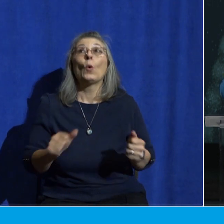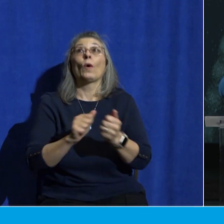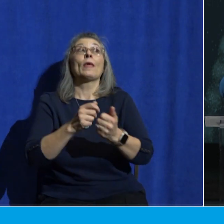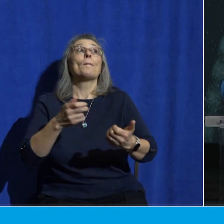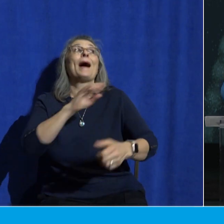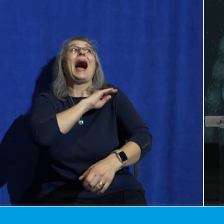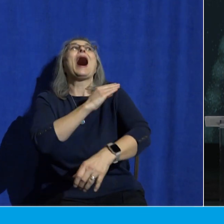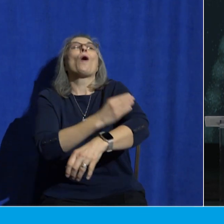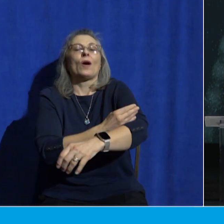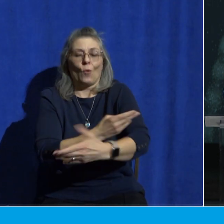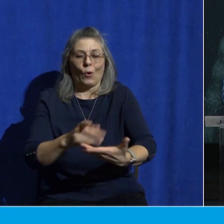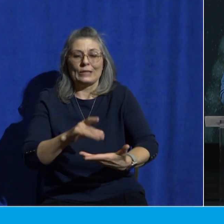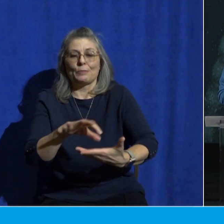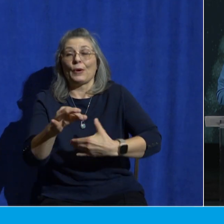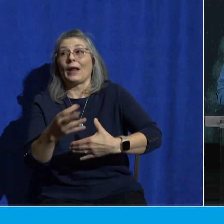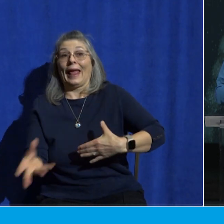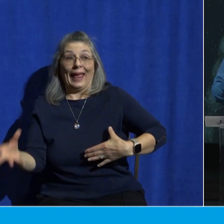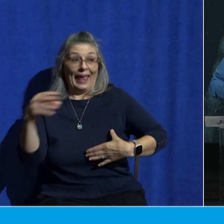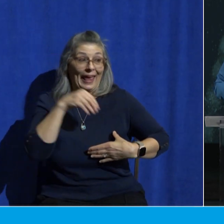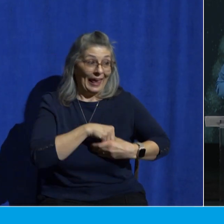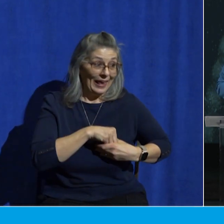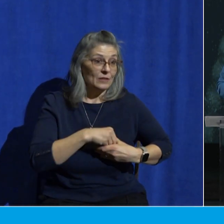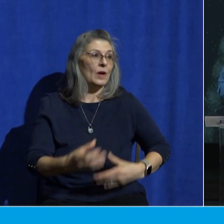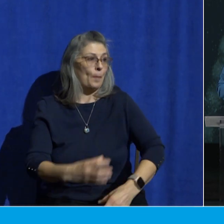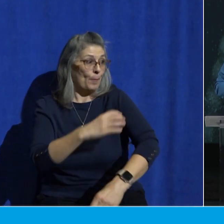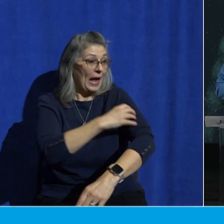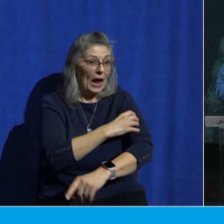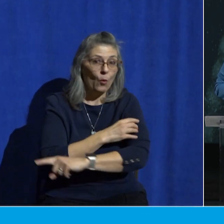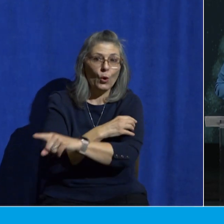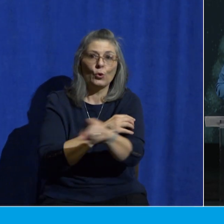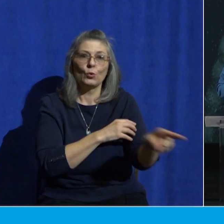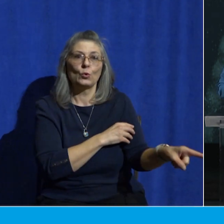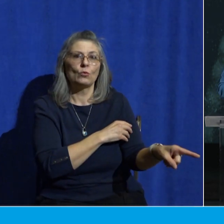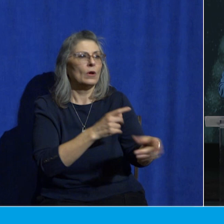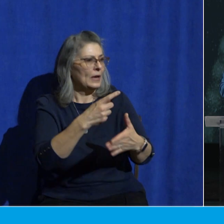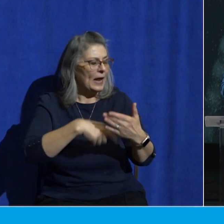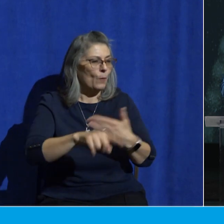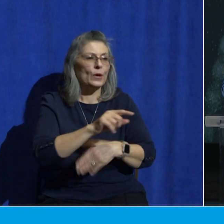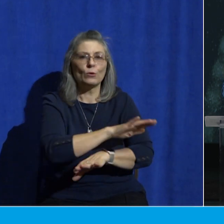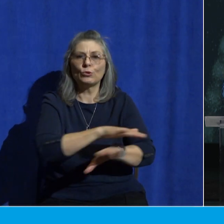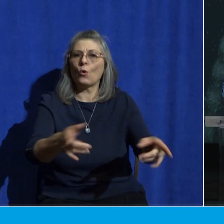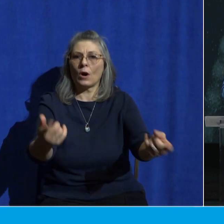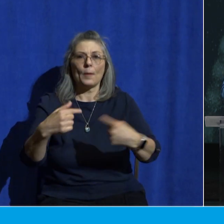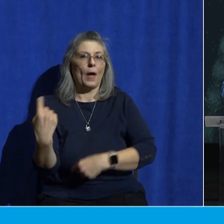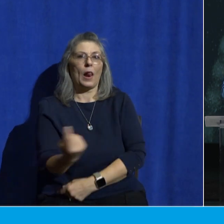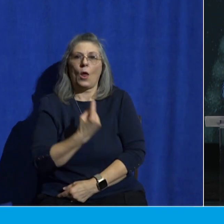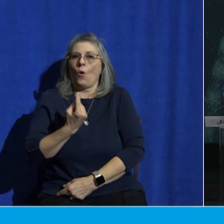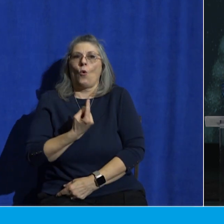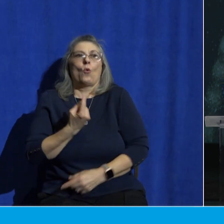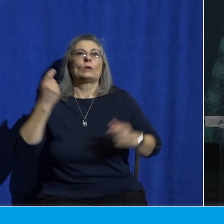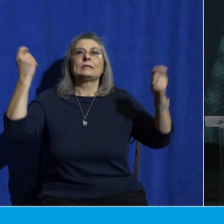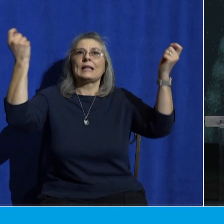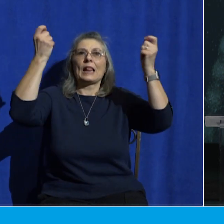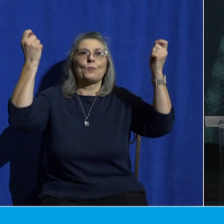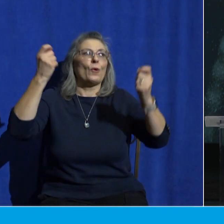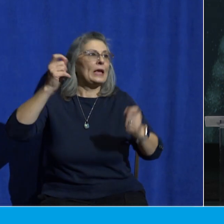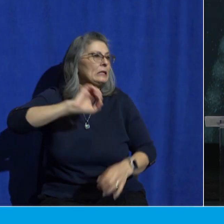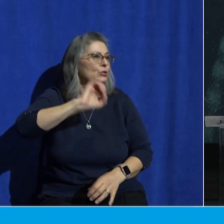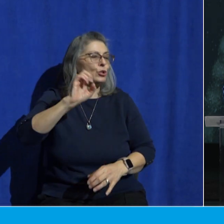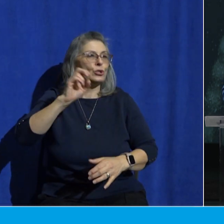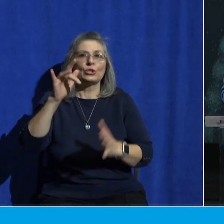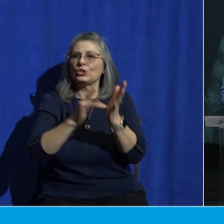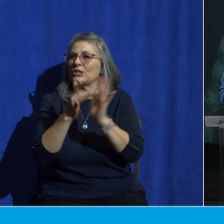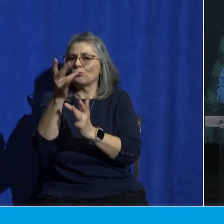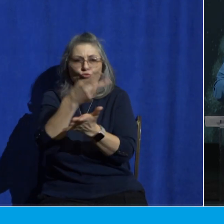Holy Spirit inside of you, don't come alone next week to a celebration of the